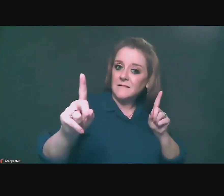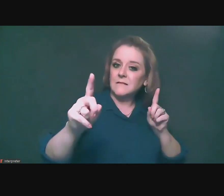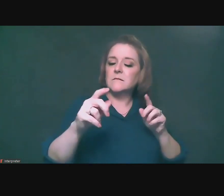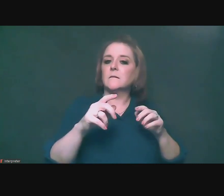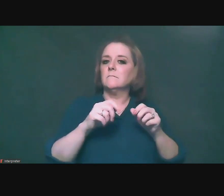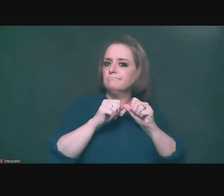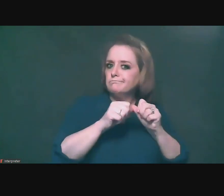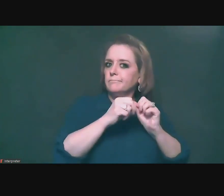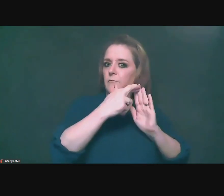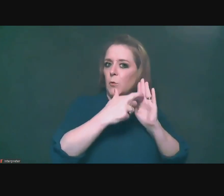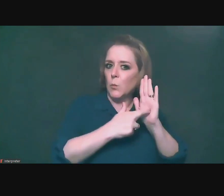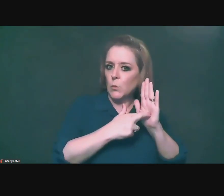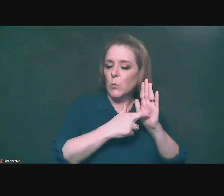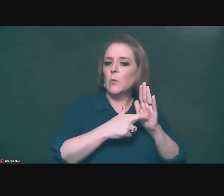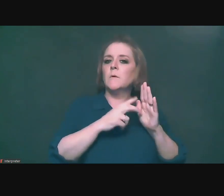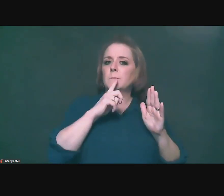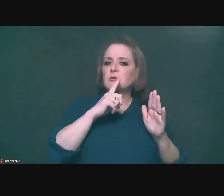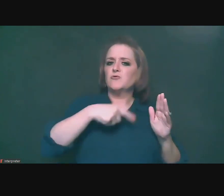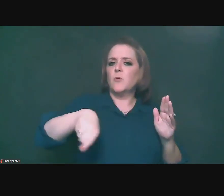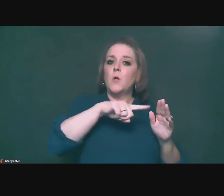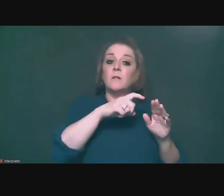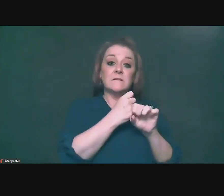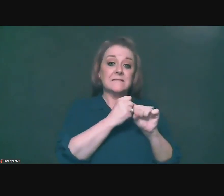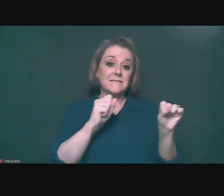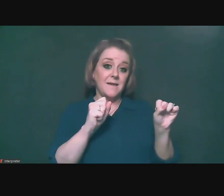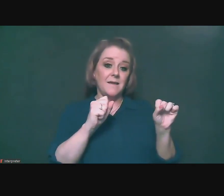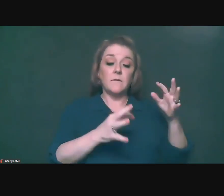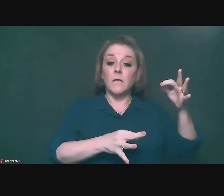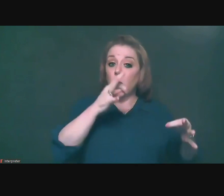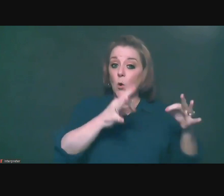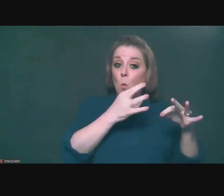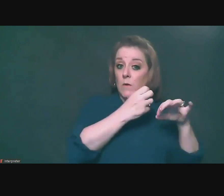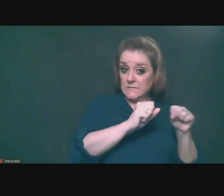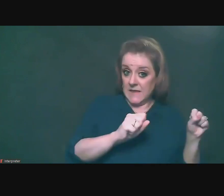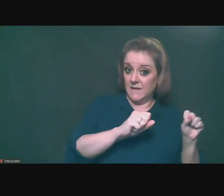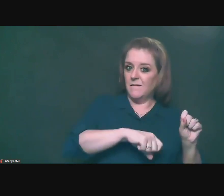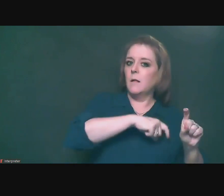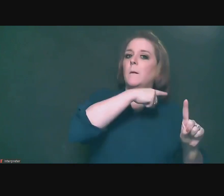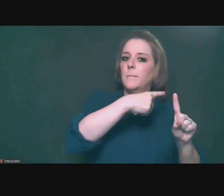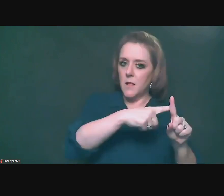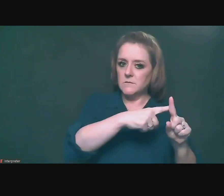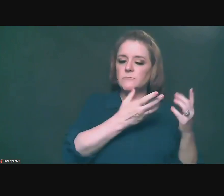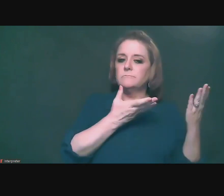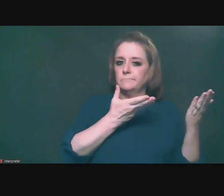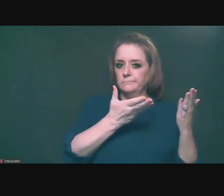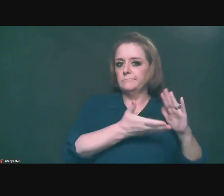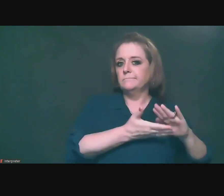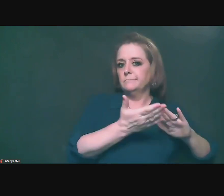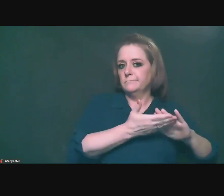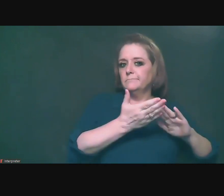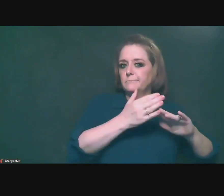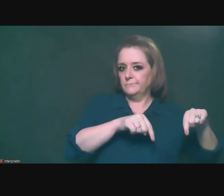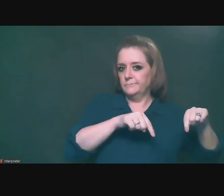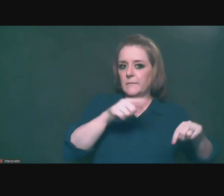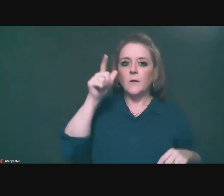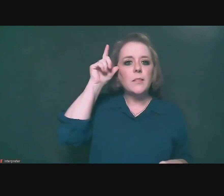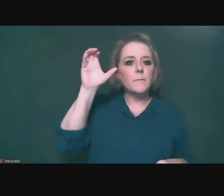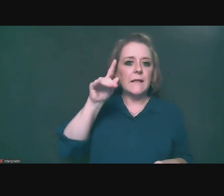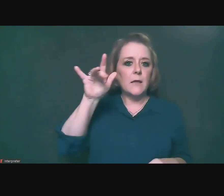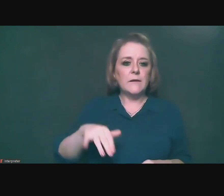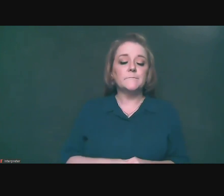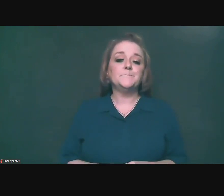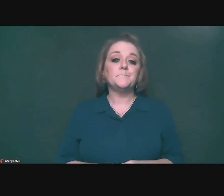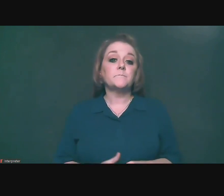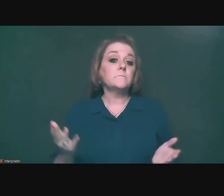court personnel safe, and still providing those essential needs that we have here in Lubbock County. Again, I want to